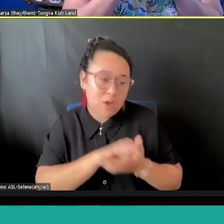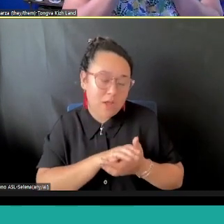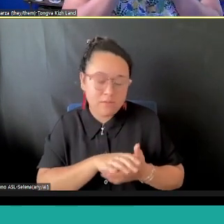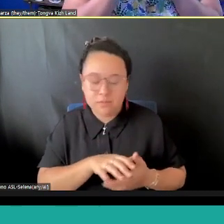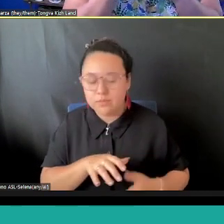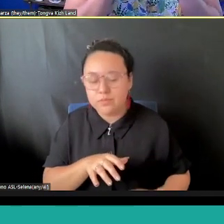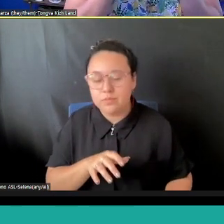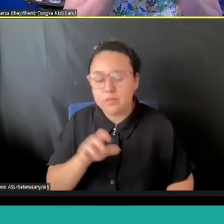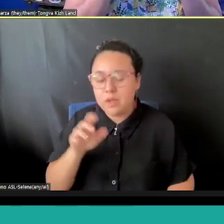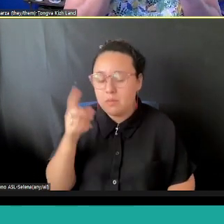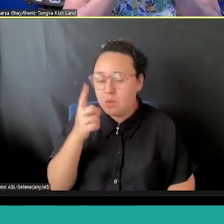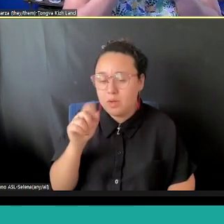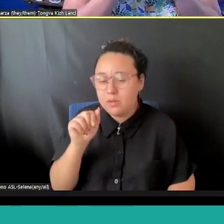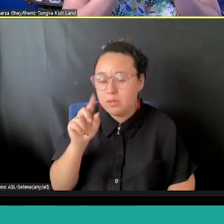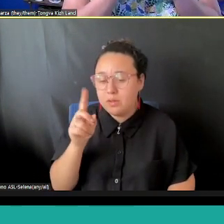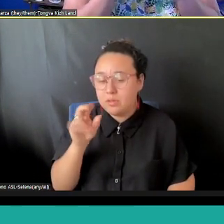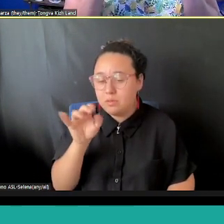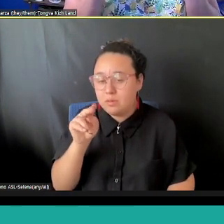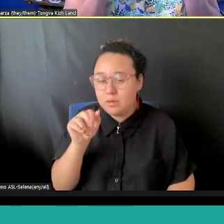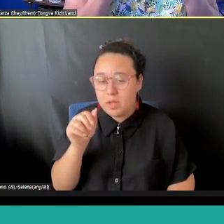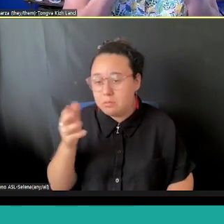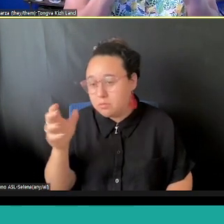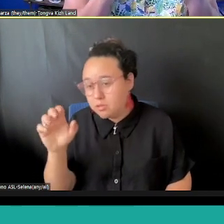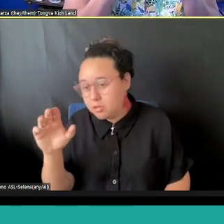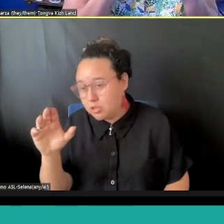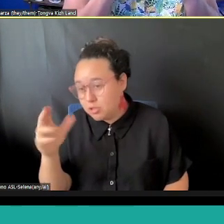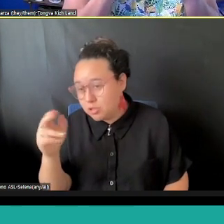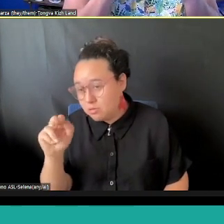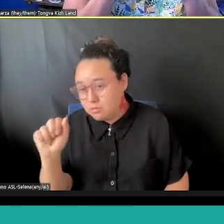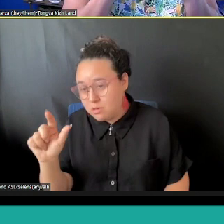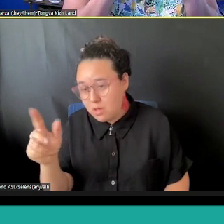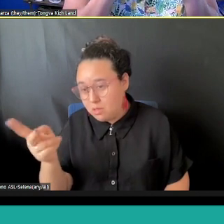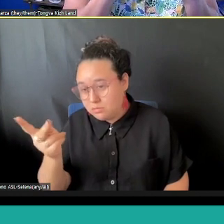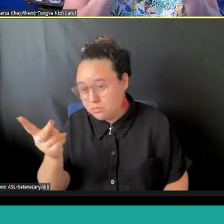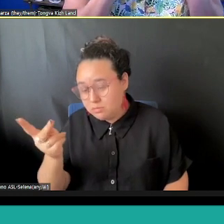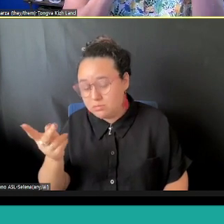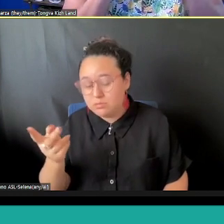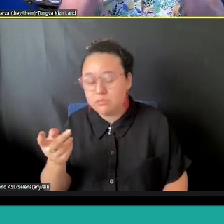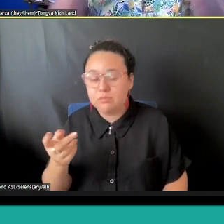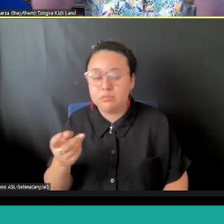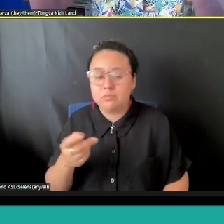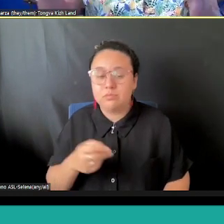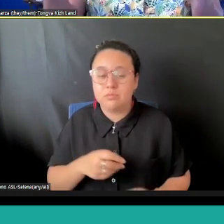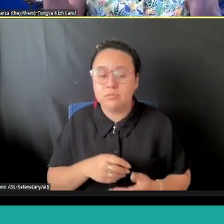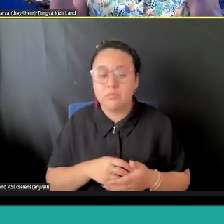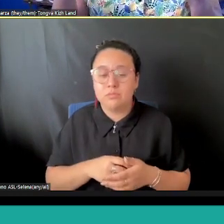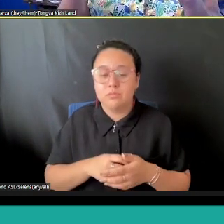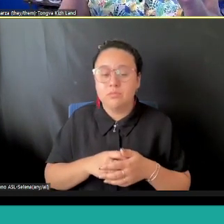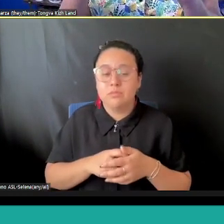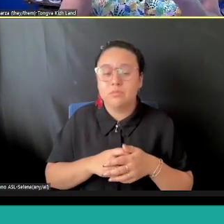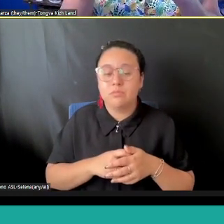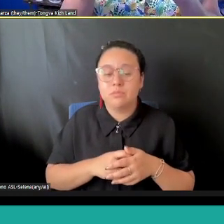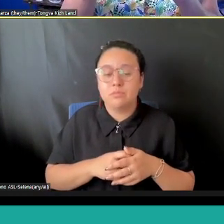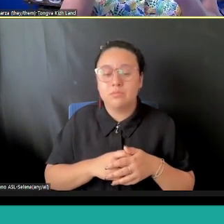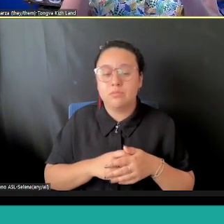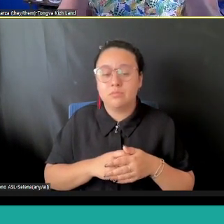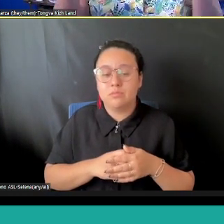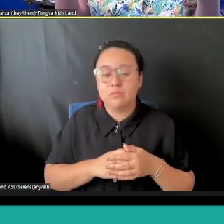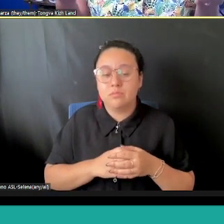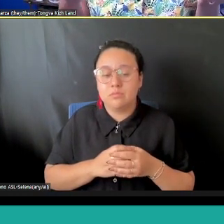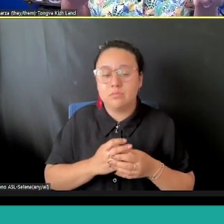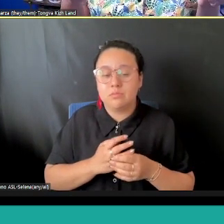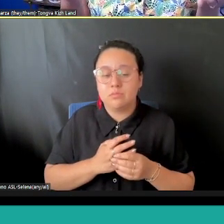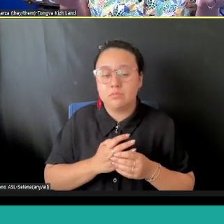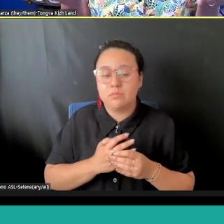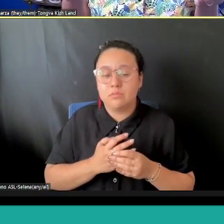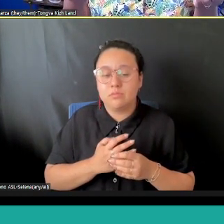hear your thoughts, and Chantal, maybe you can chime in as well. I feel like it's that end also being